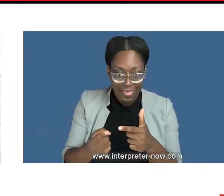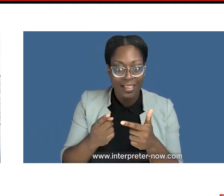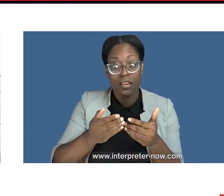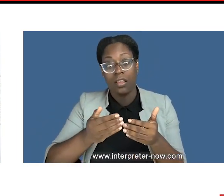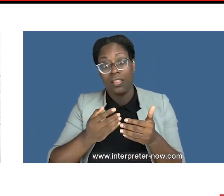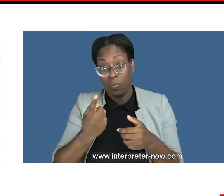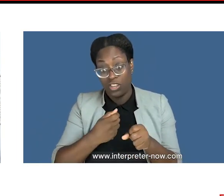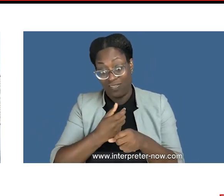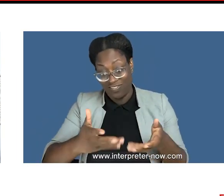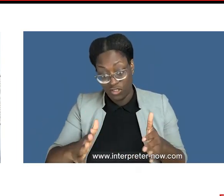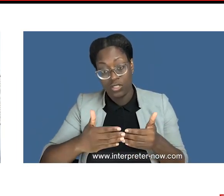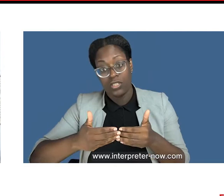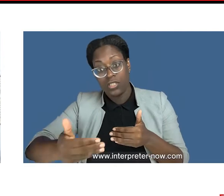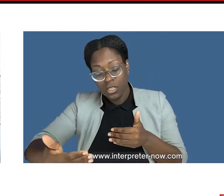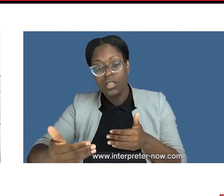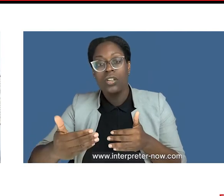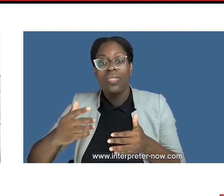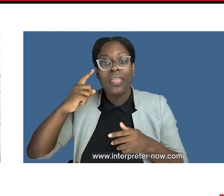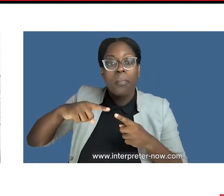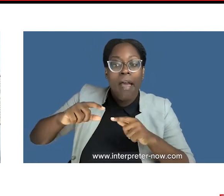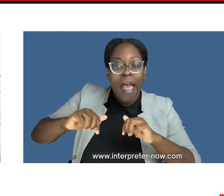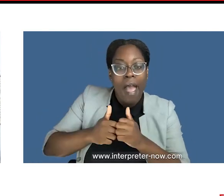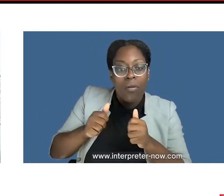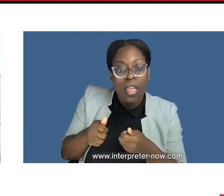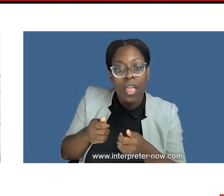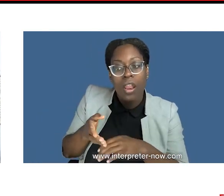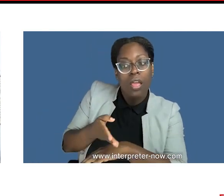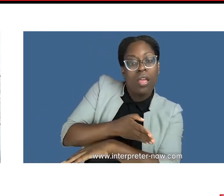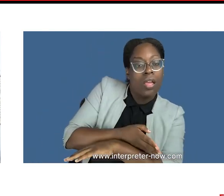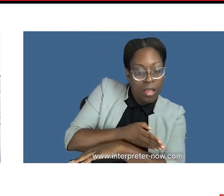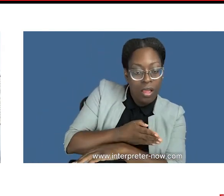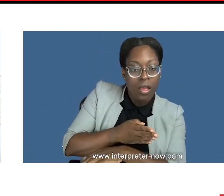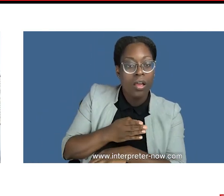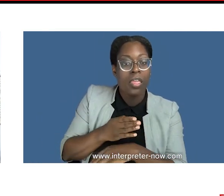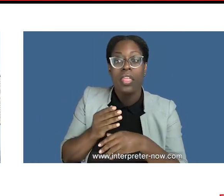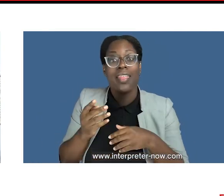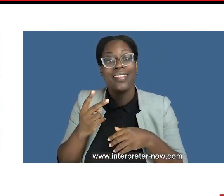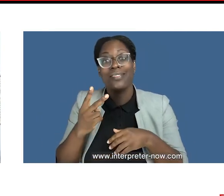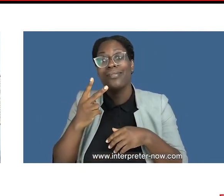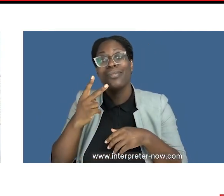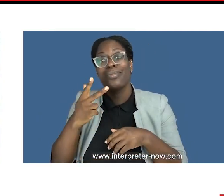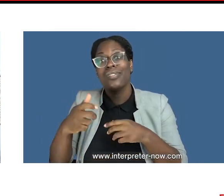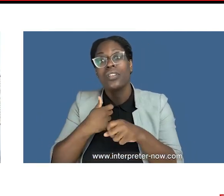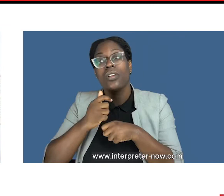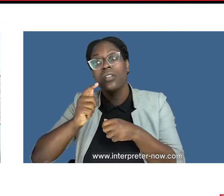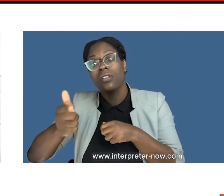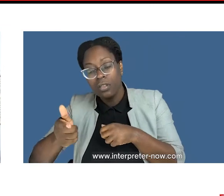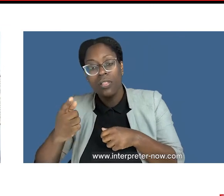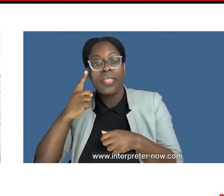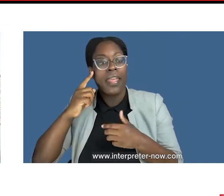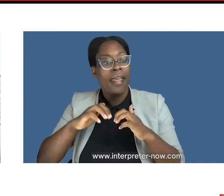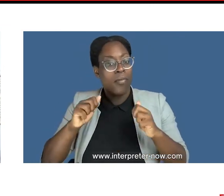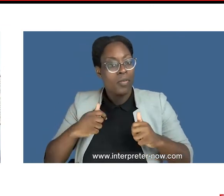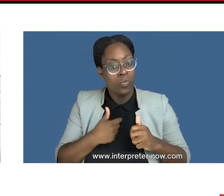that into their hiring process from the beginning? So the offer is equitable. And then the promotion cycle is equitable as well.